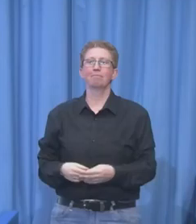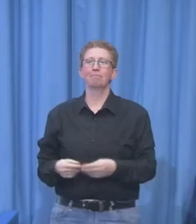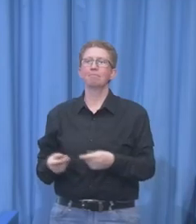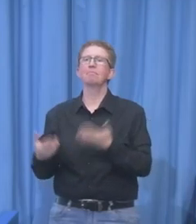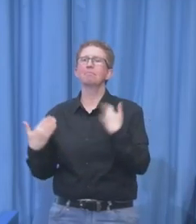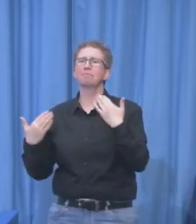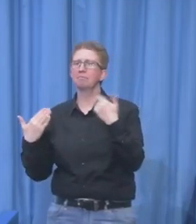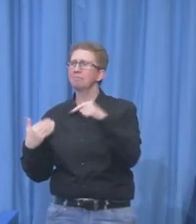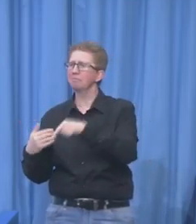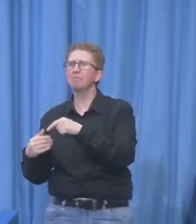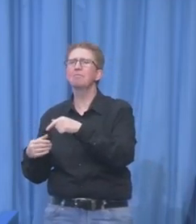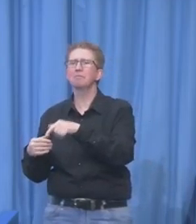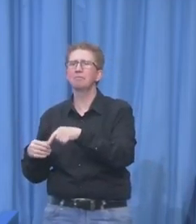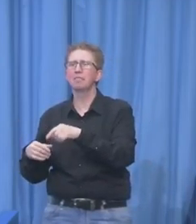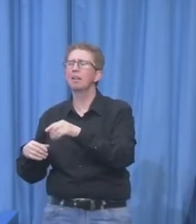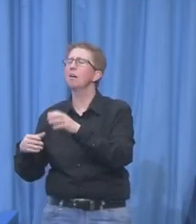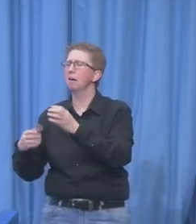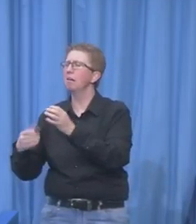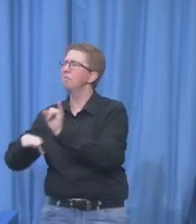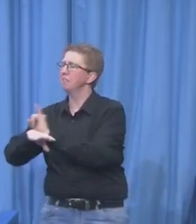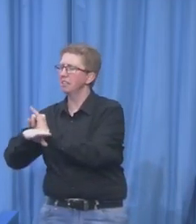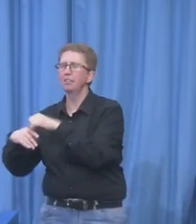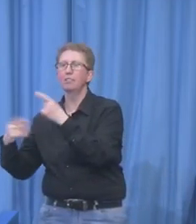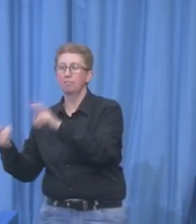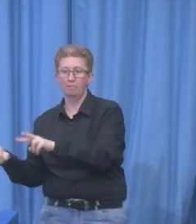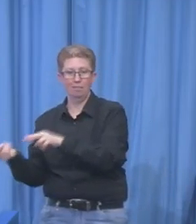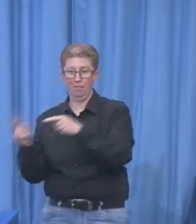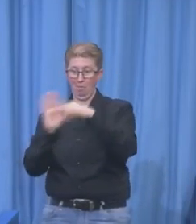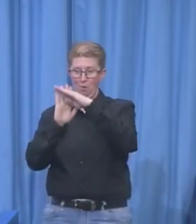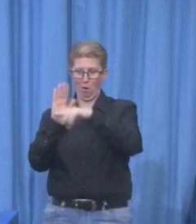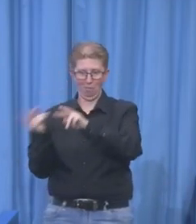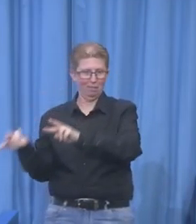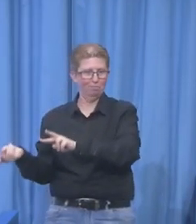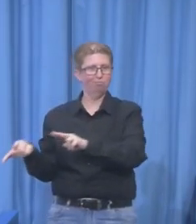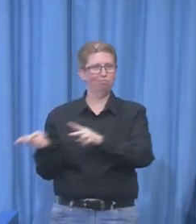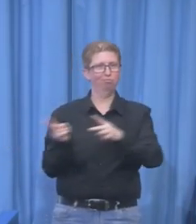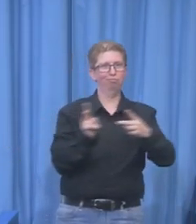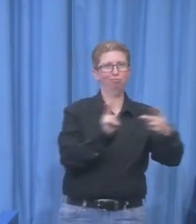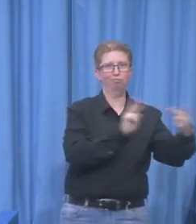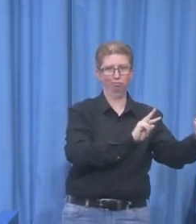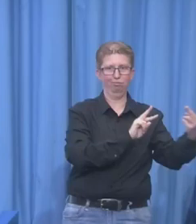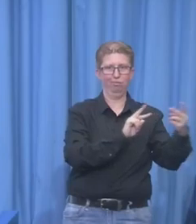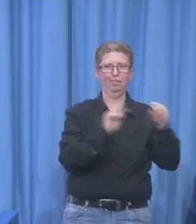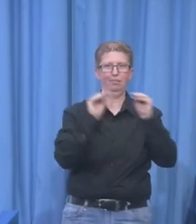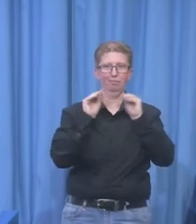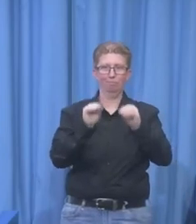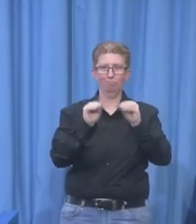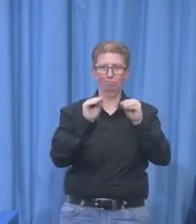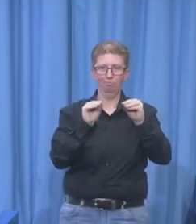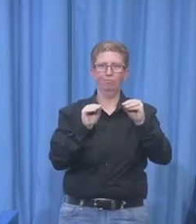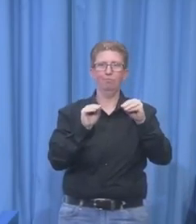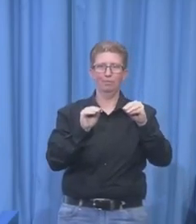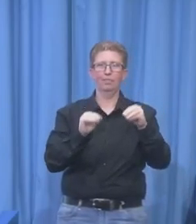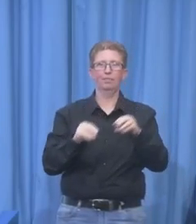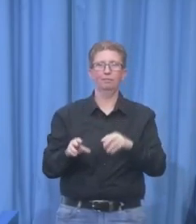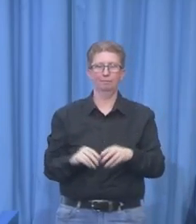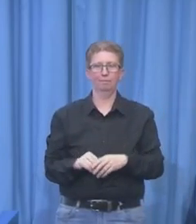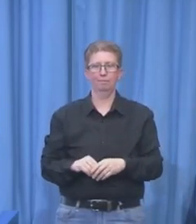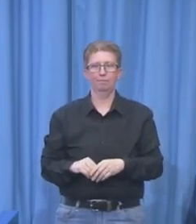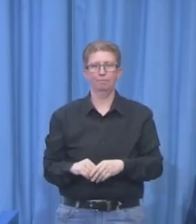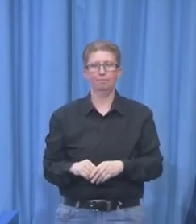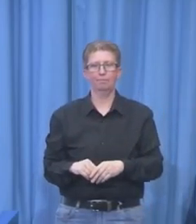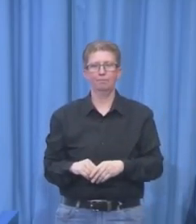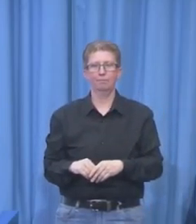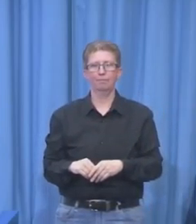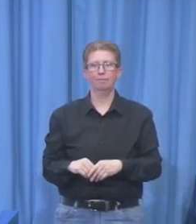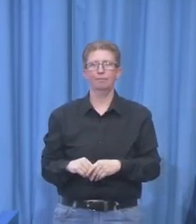as an employer, I must say that I really recommend you to try this intervention because